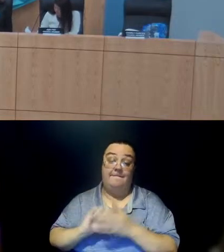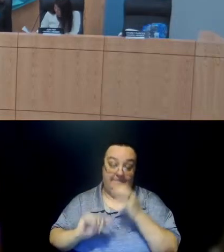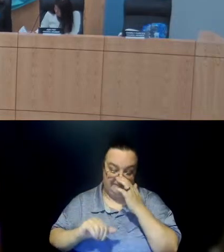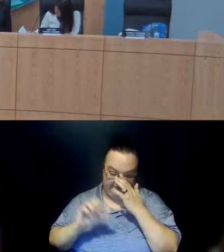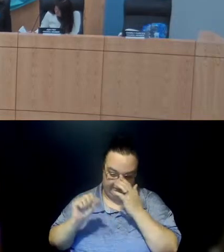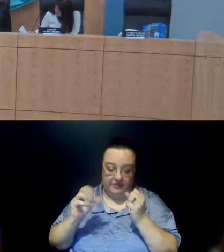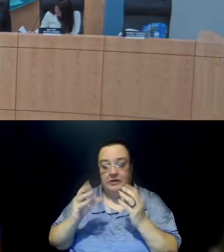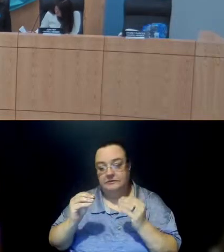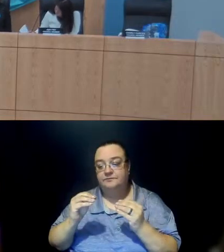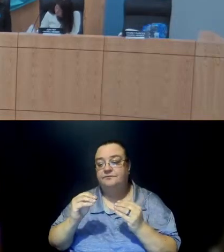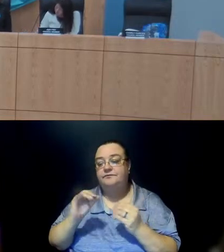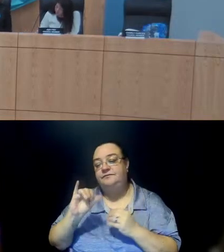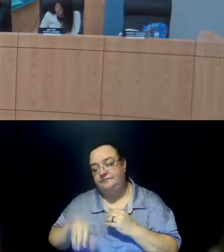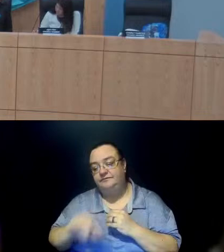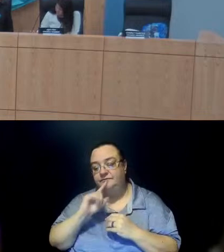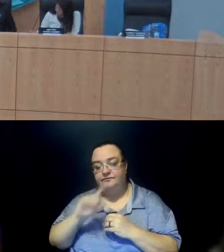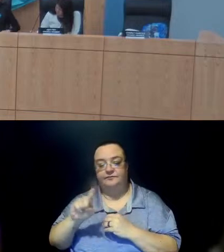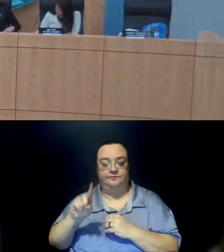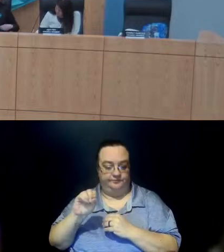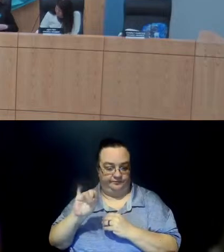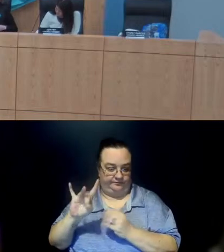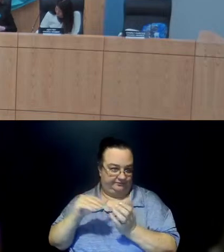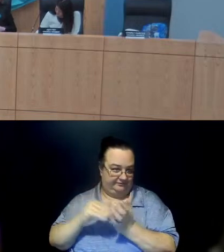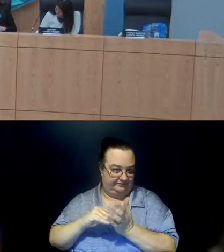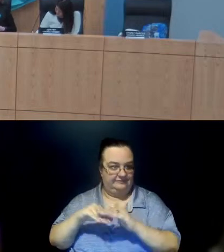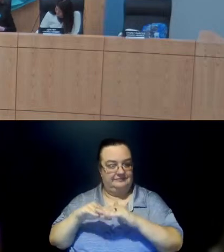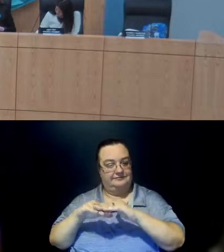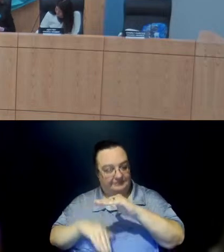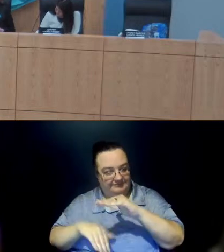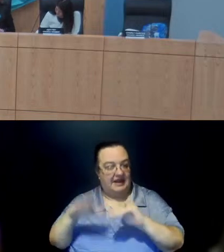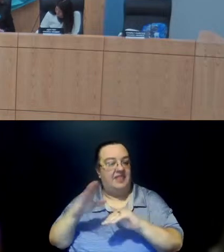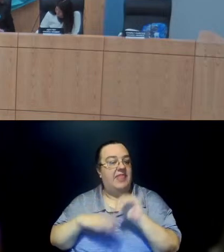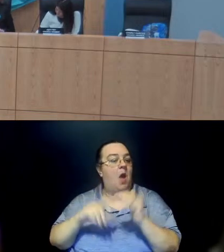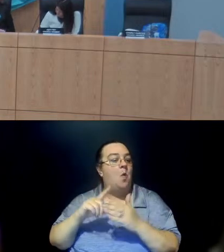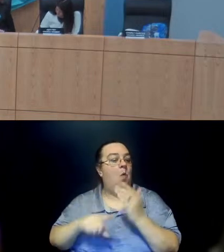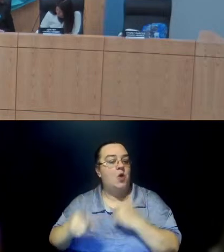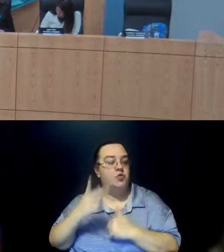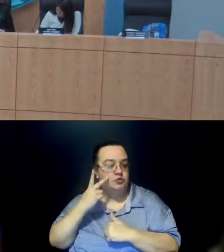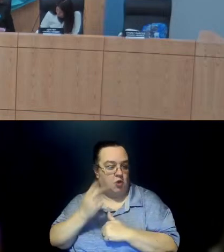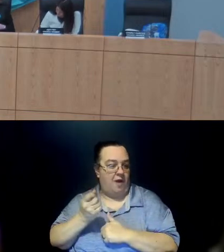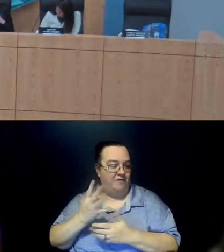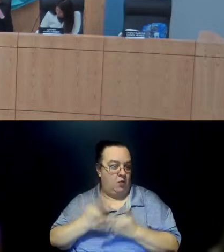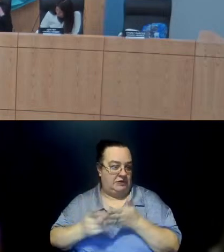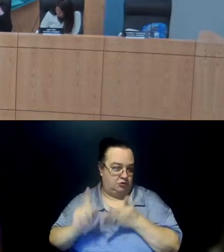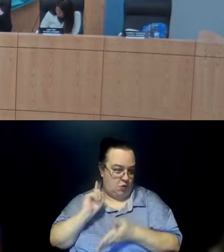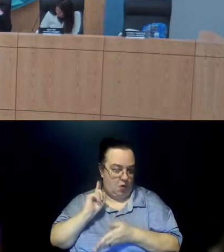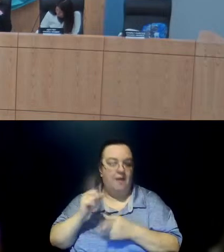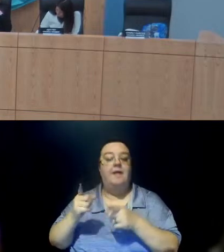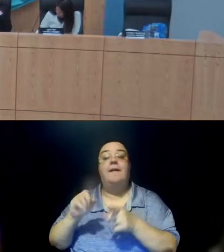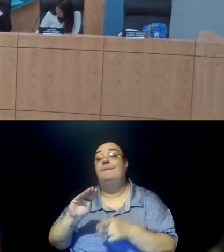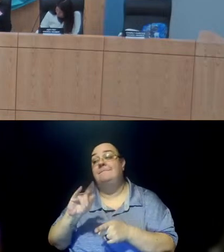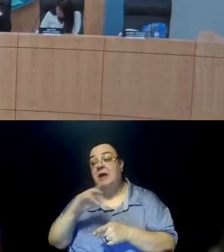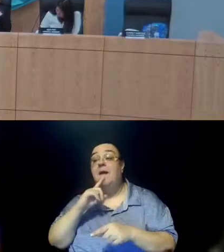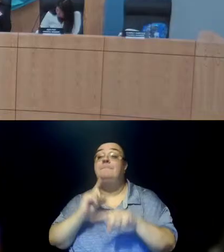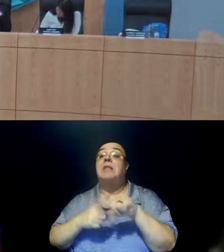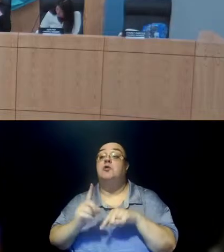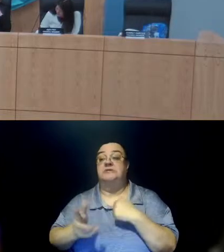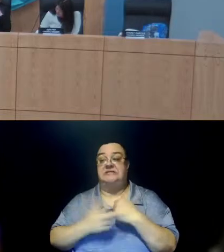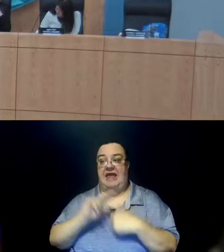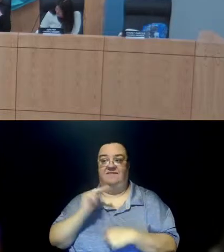So this is 108,000 less than what you saw a couple weeks ago. Plus you saved us another 15.